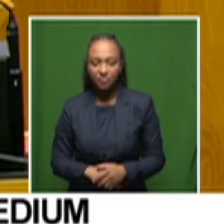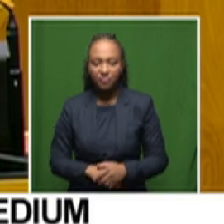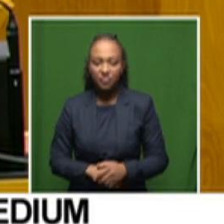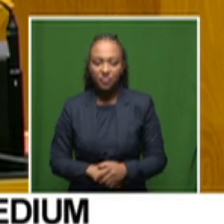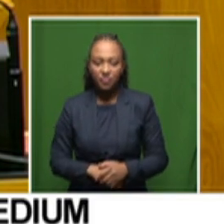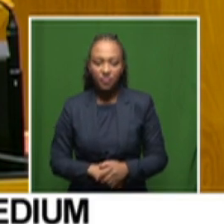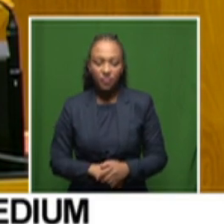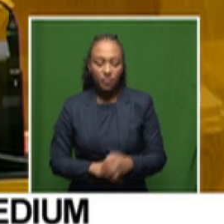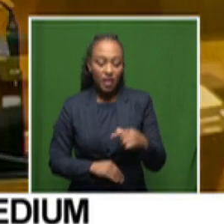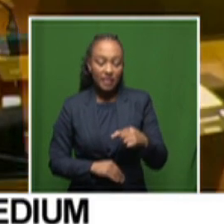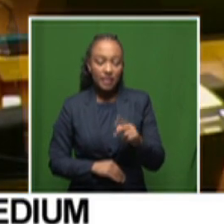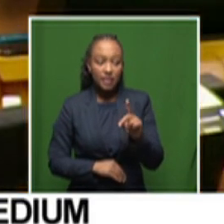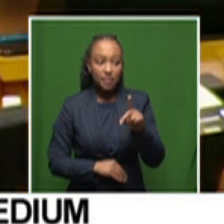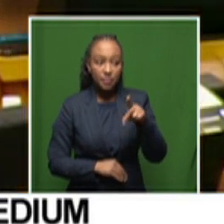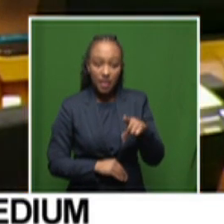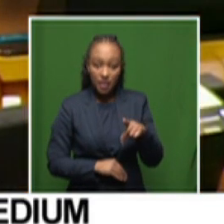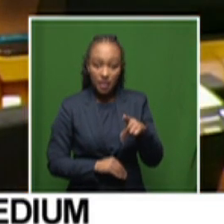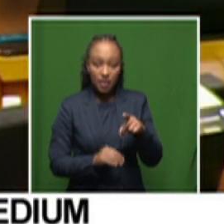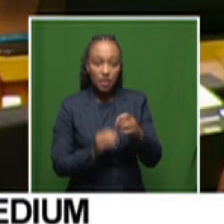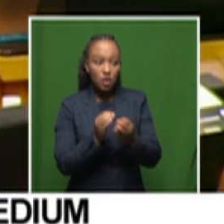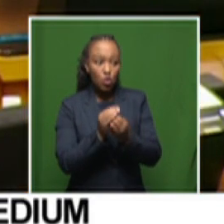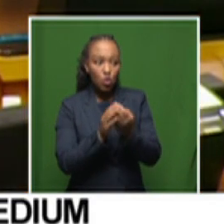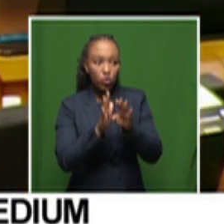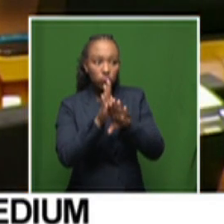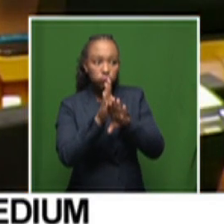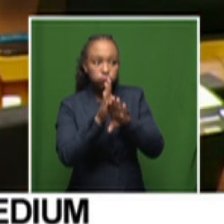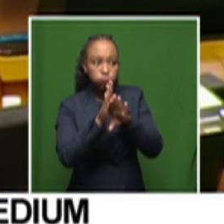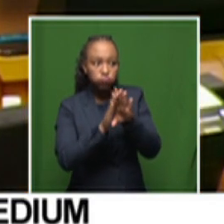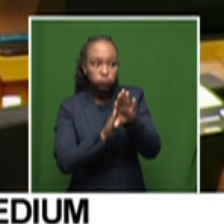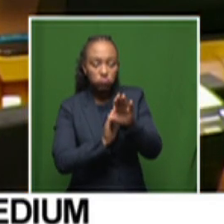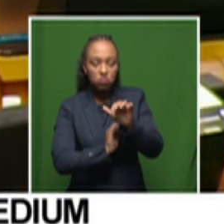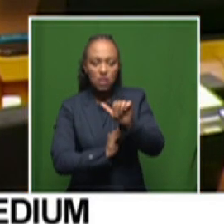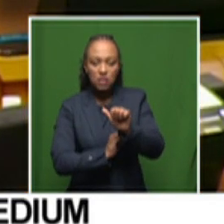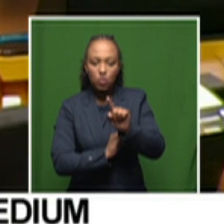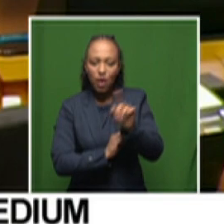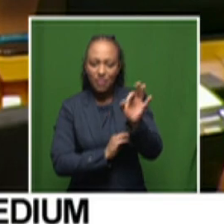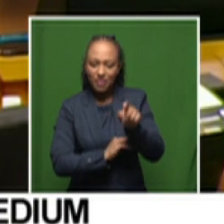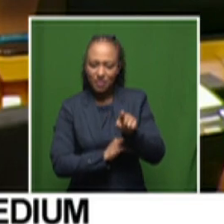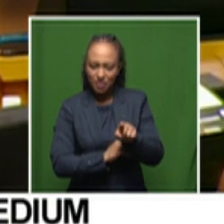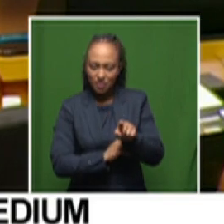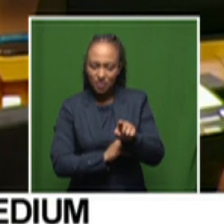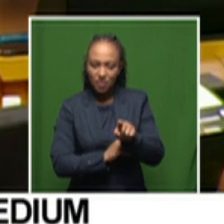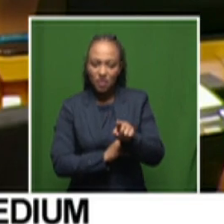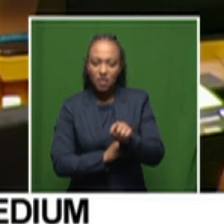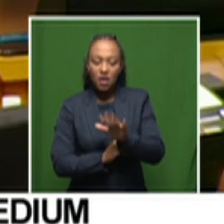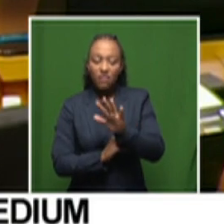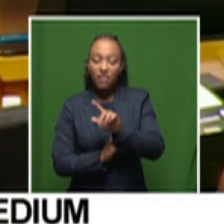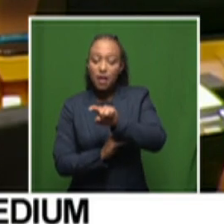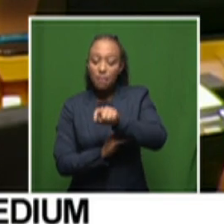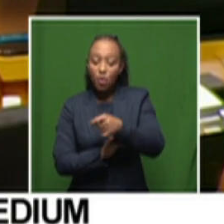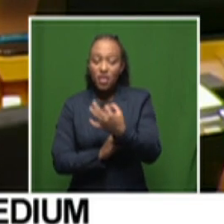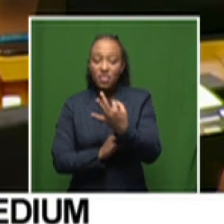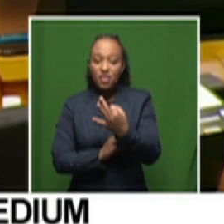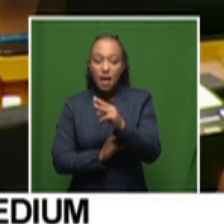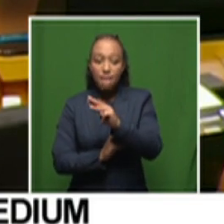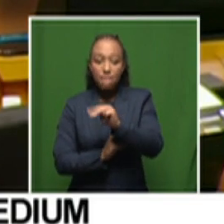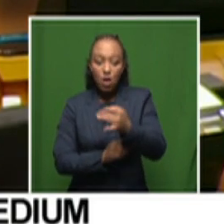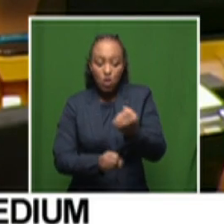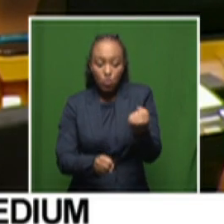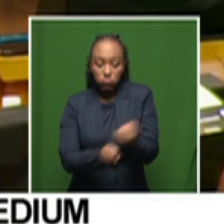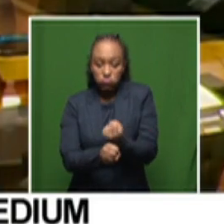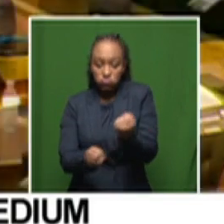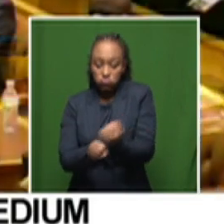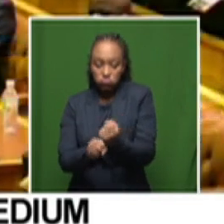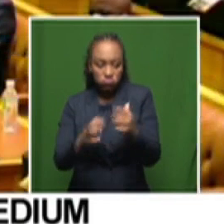growth rose by 61%, and 5.3 million jobs